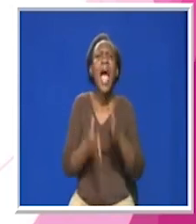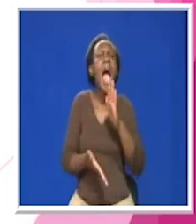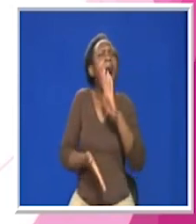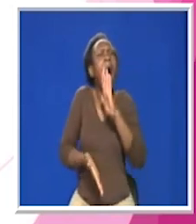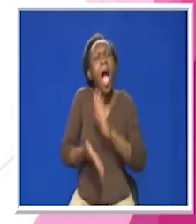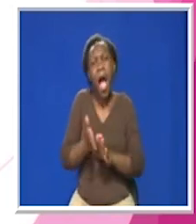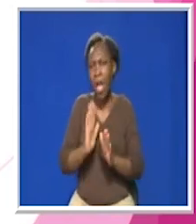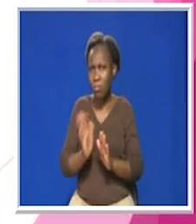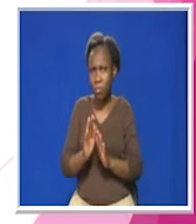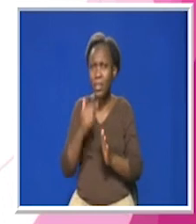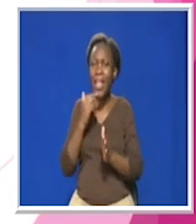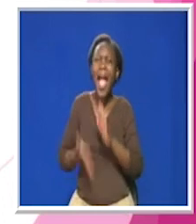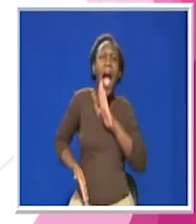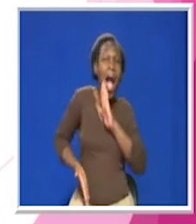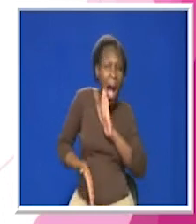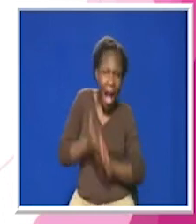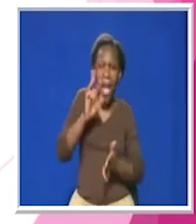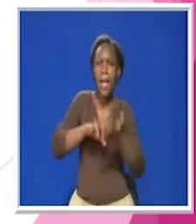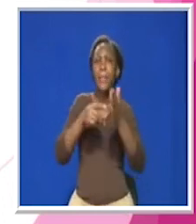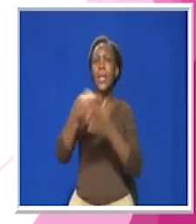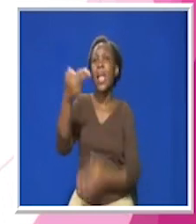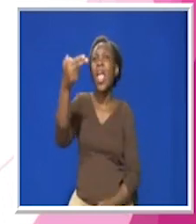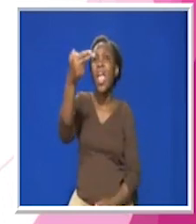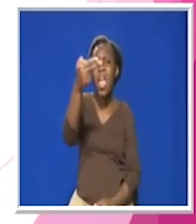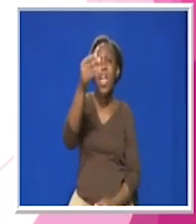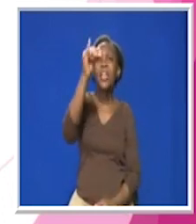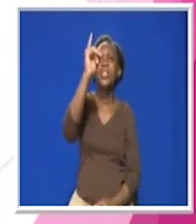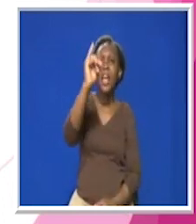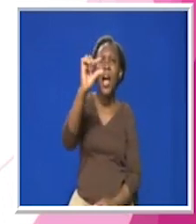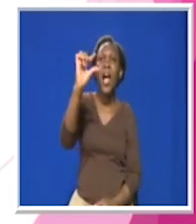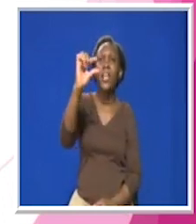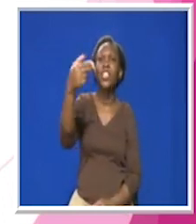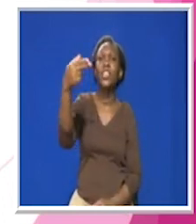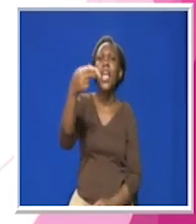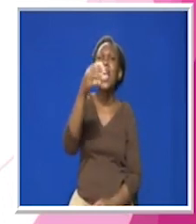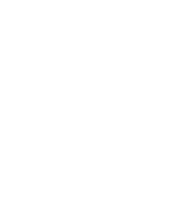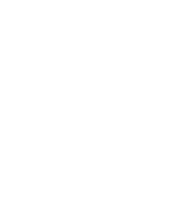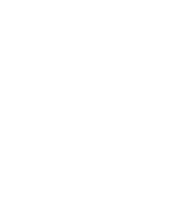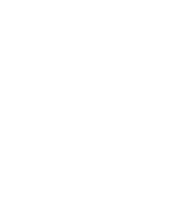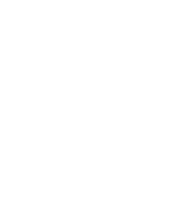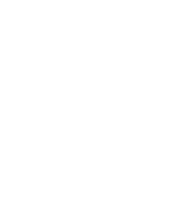comparing, you must invoke the second degree of comparison